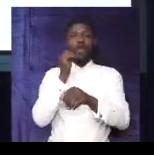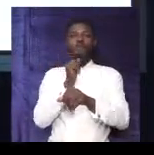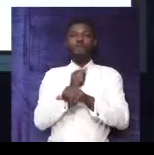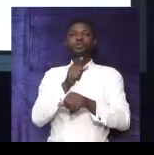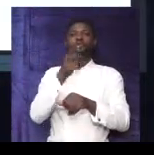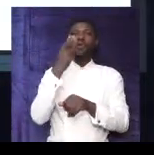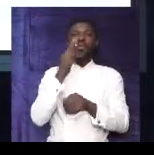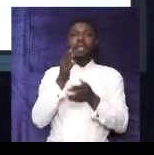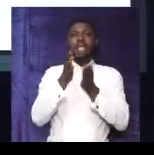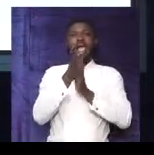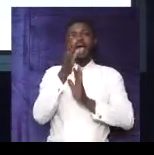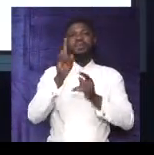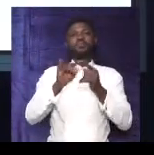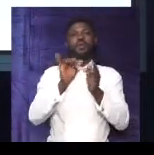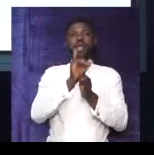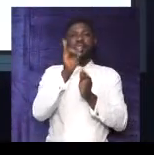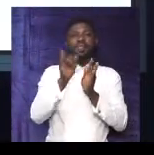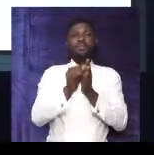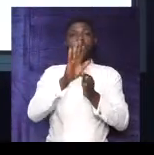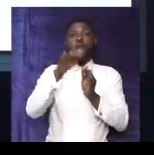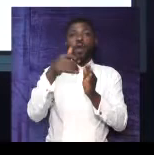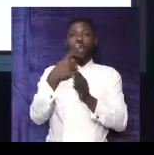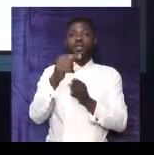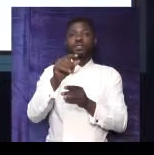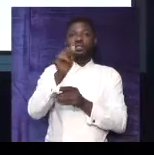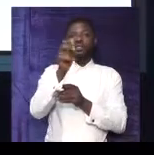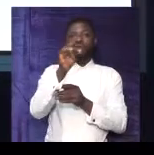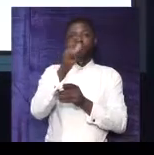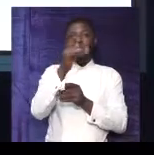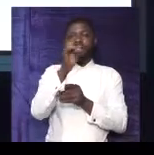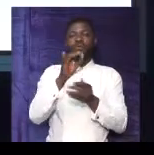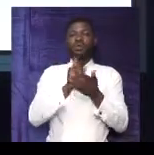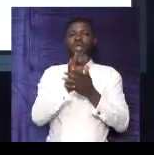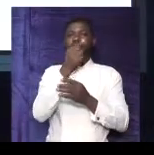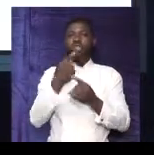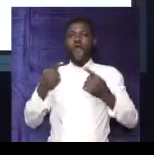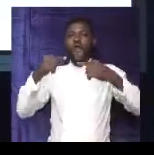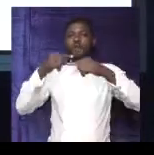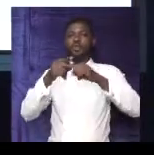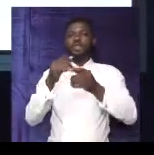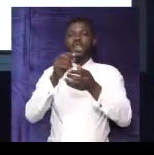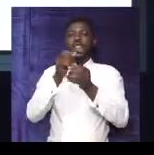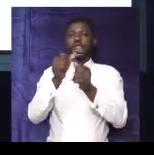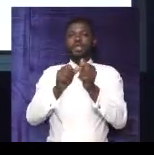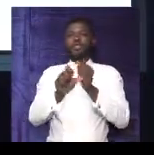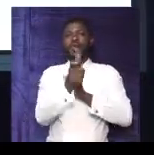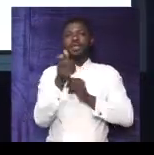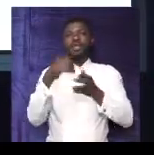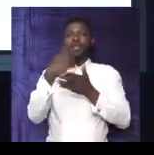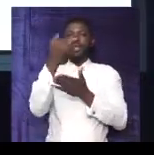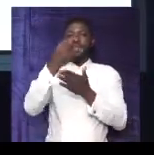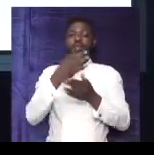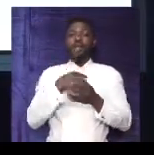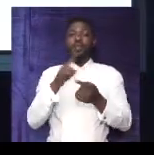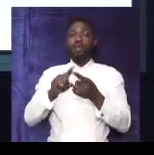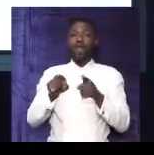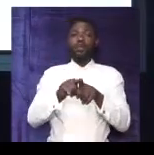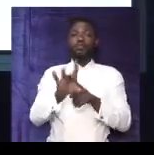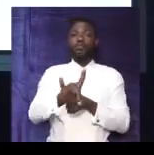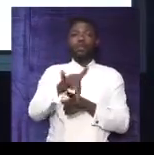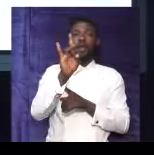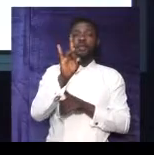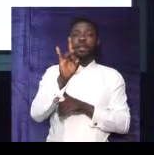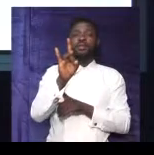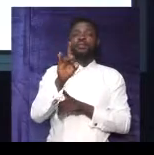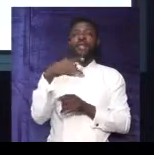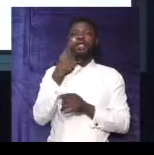homework. You were asked to identify all the angles that are vertically opposite each other in the diagram, and also to